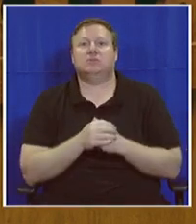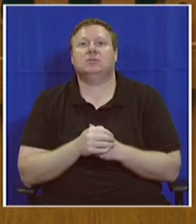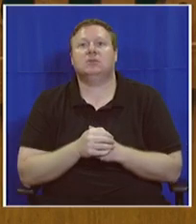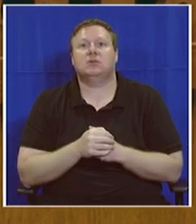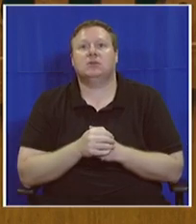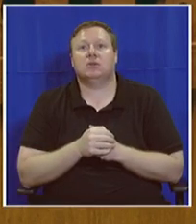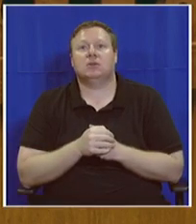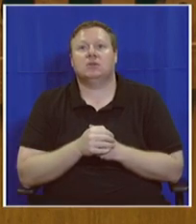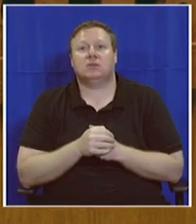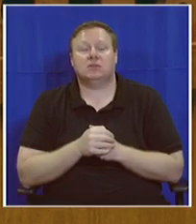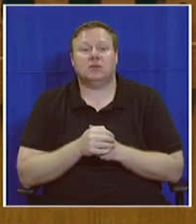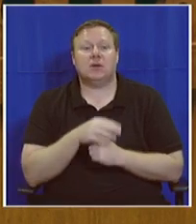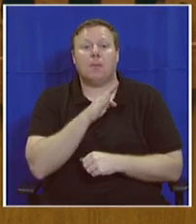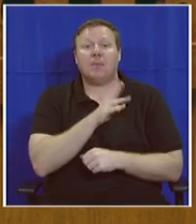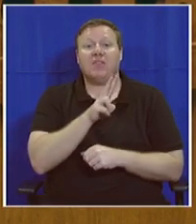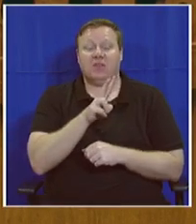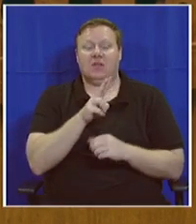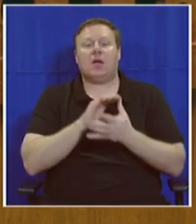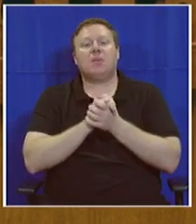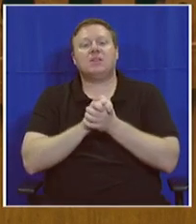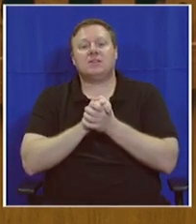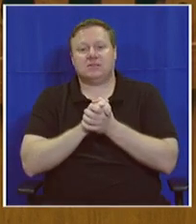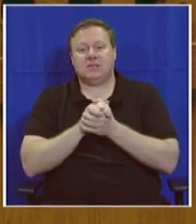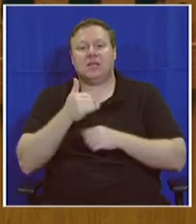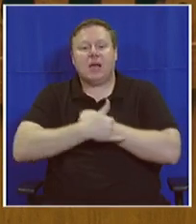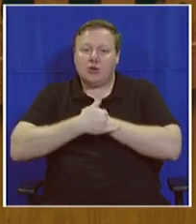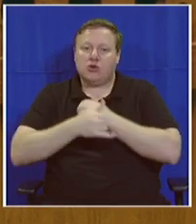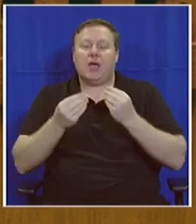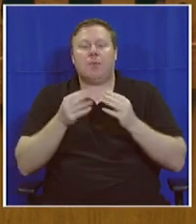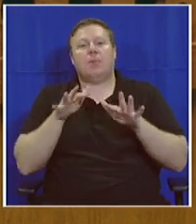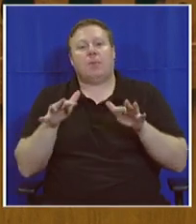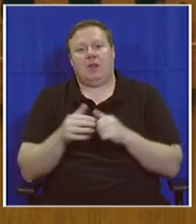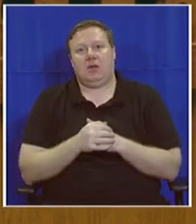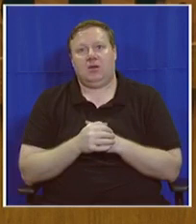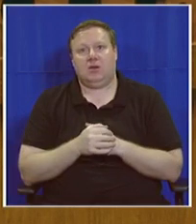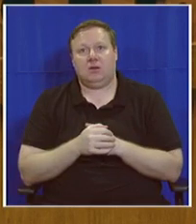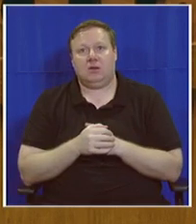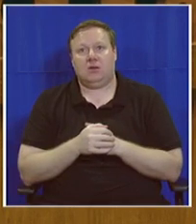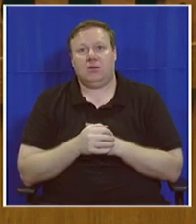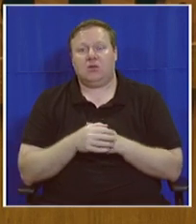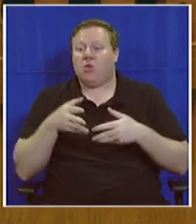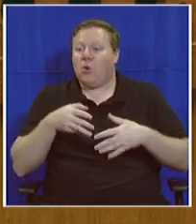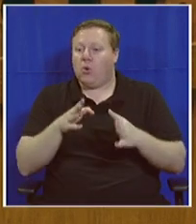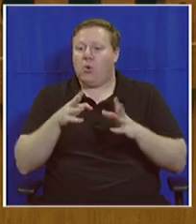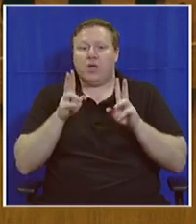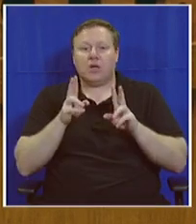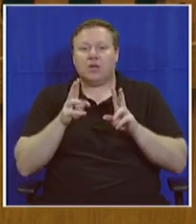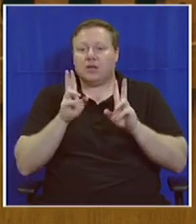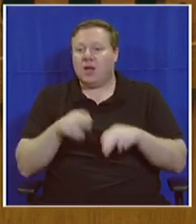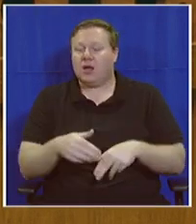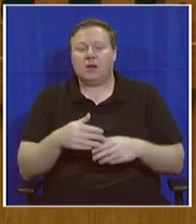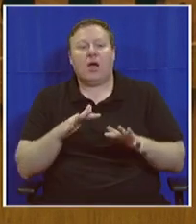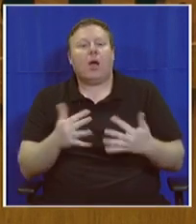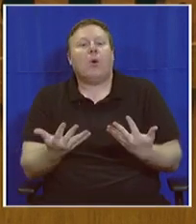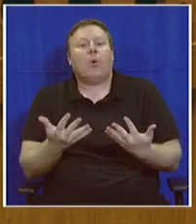Bavelile Hlongwa was committed to her country and its people. Indeed, the very manner of her passing while helping others on the side of the